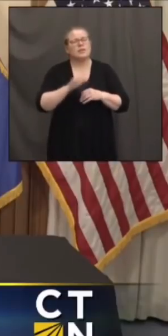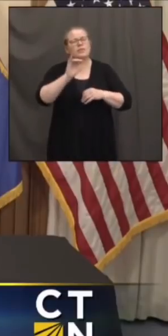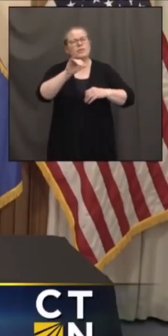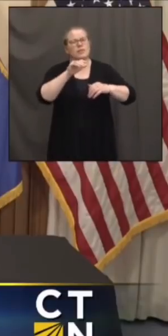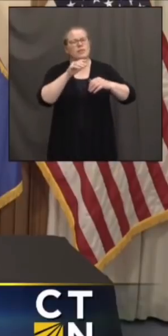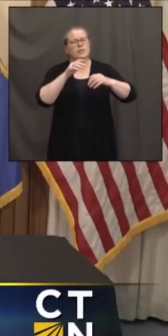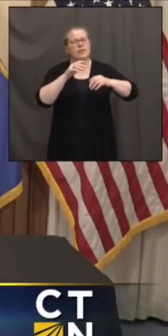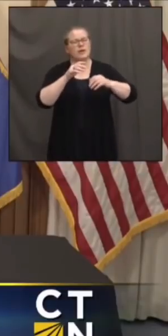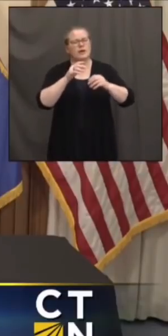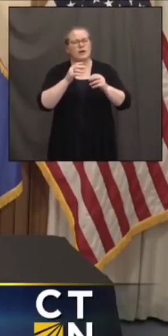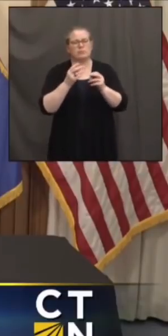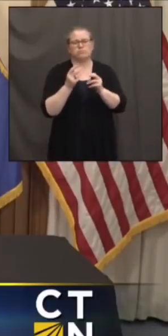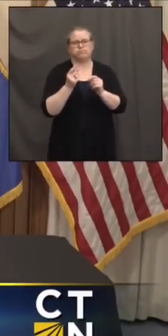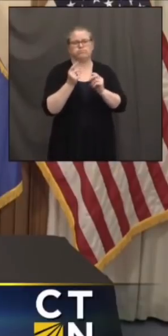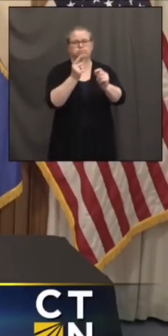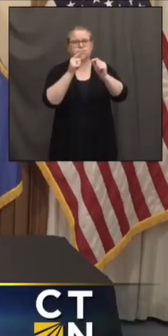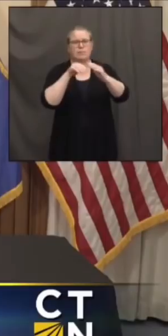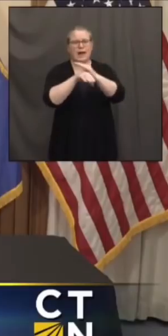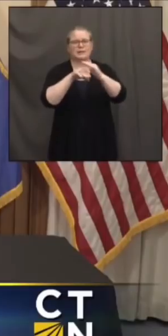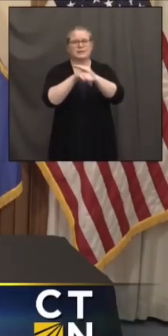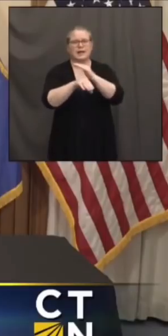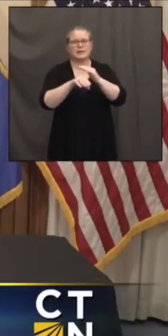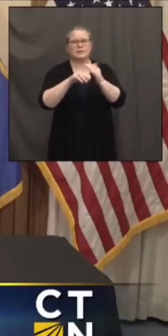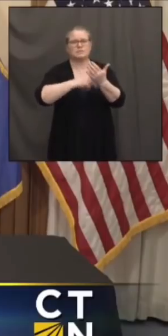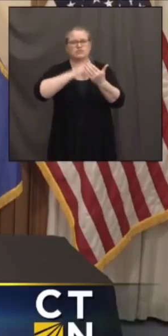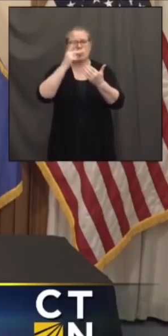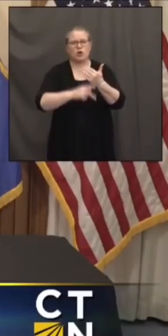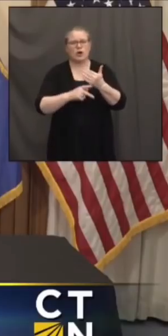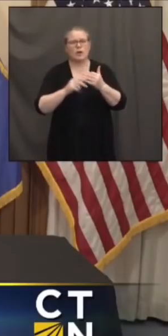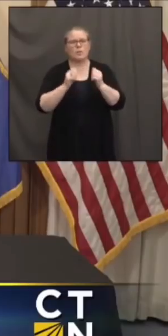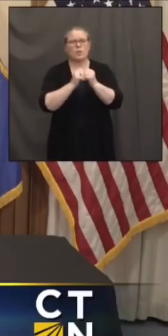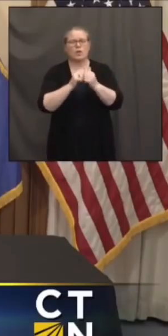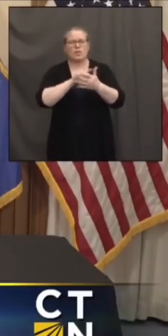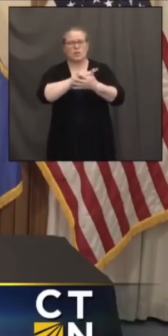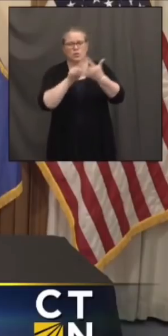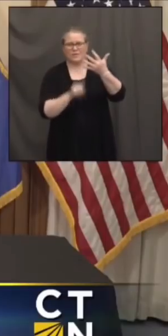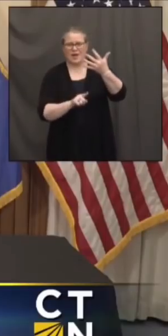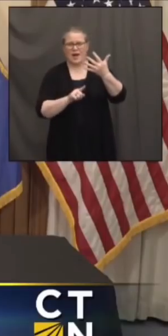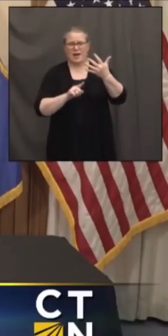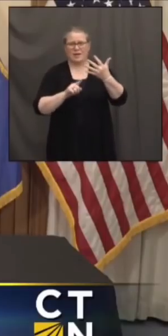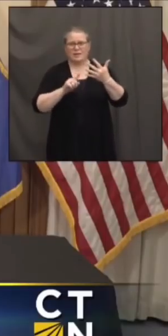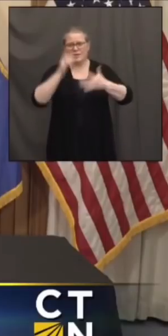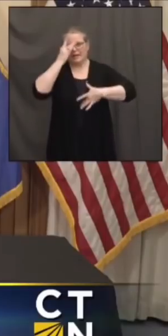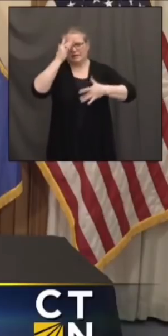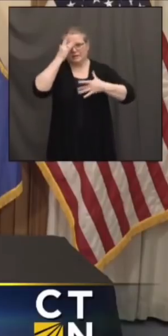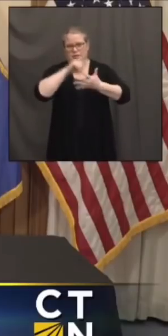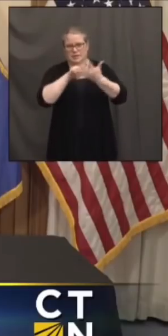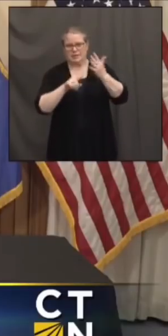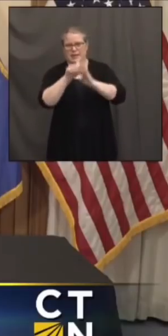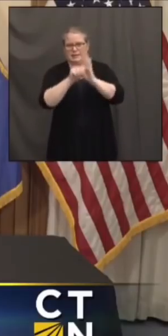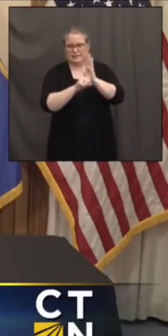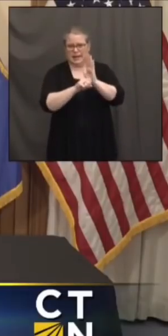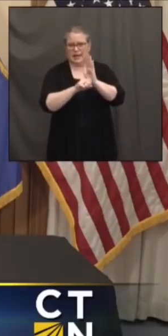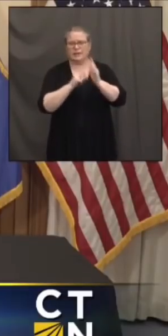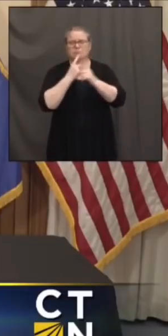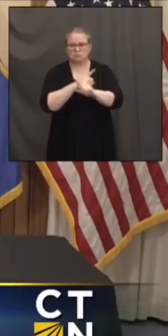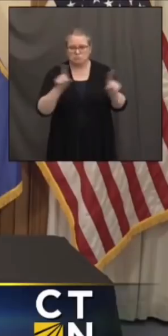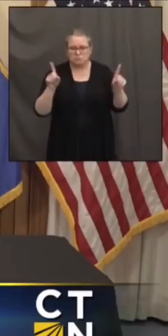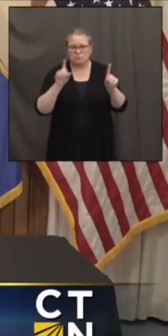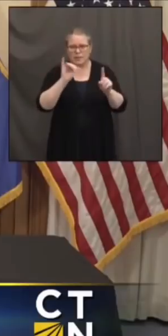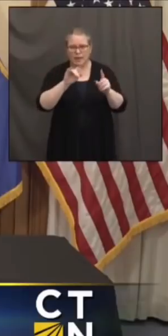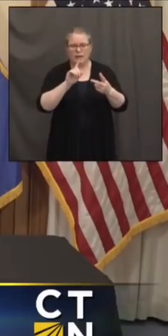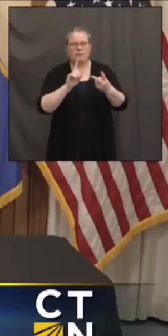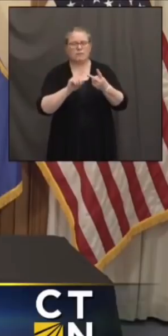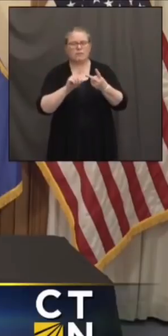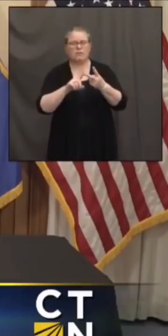among the folks with the 5 comorbidities that the state has outlined, and also among people with intellectual